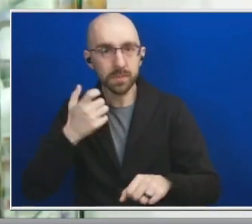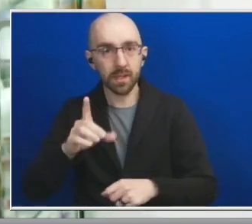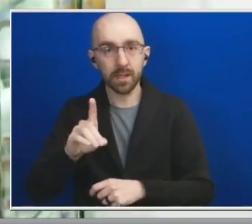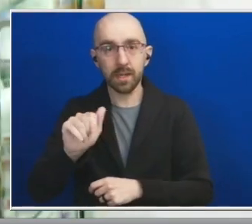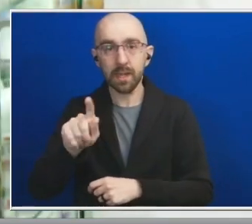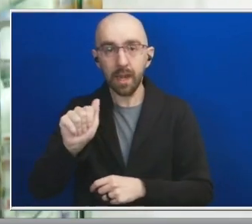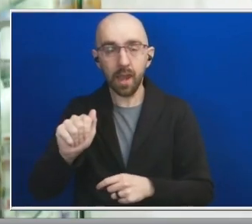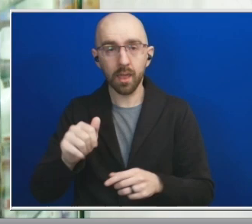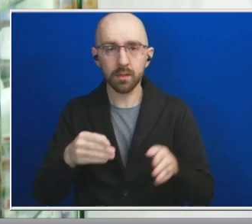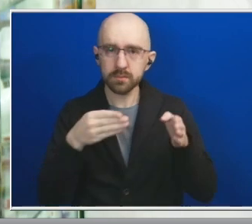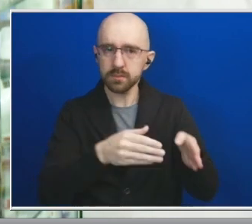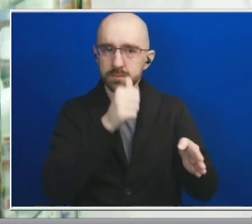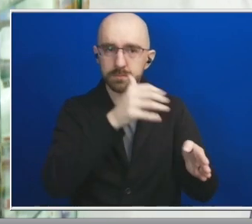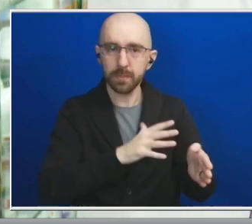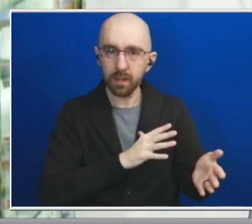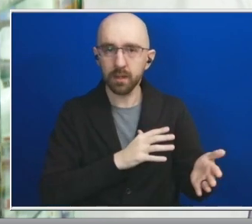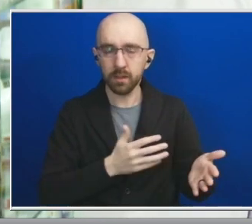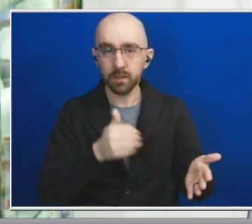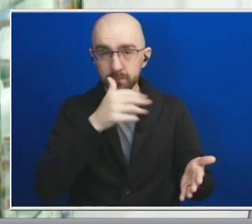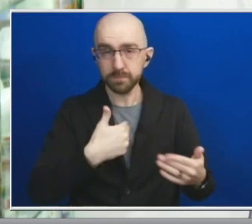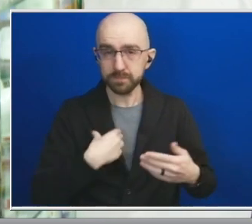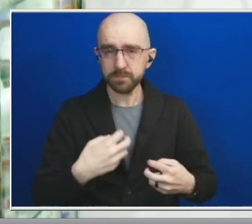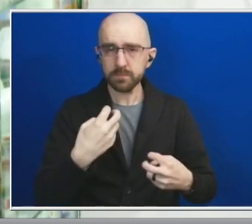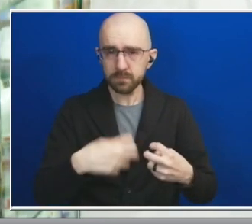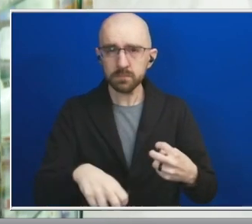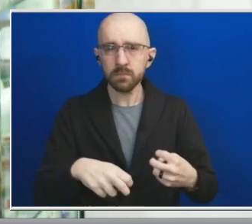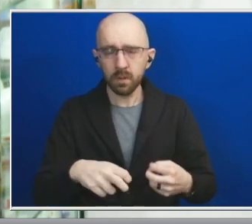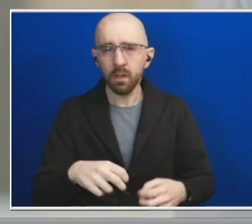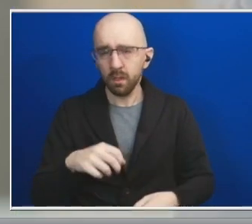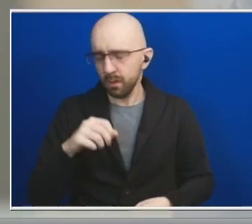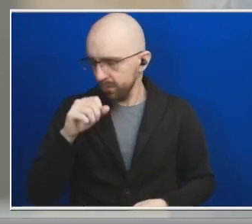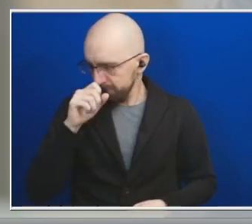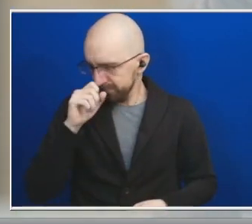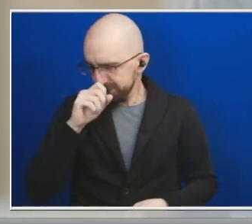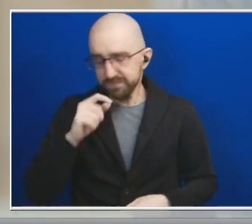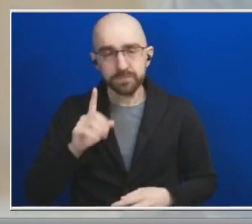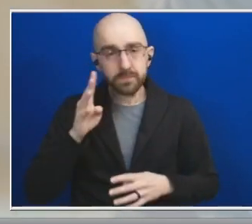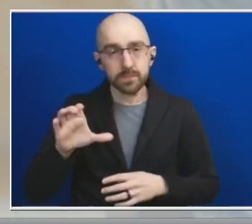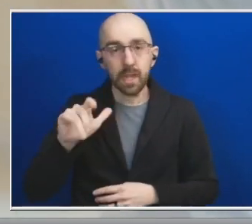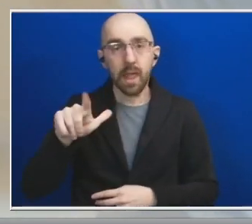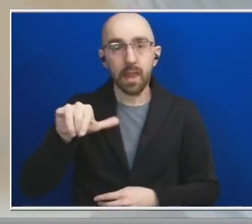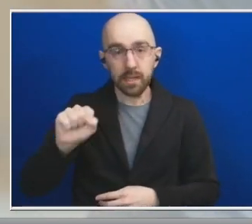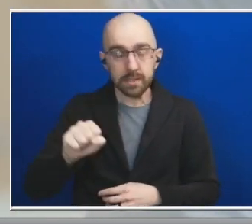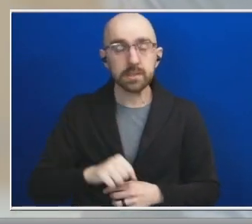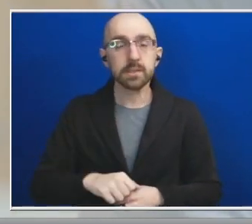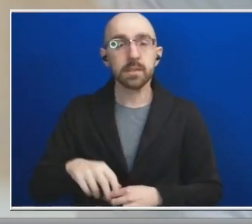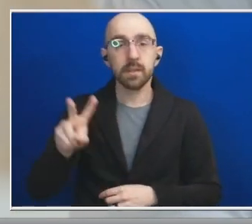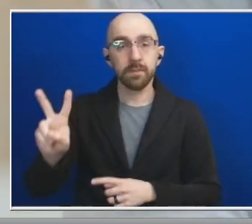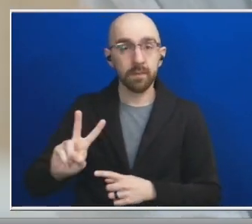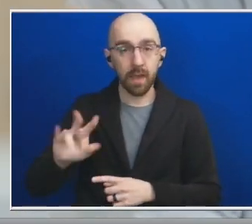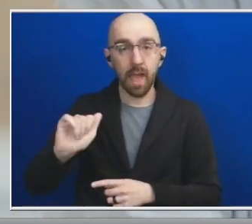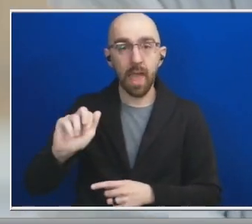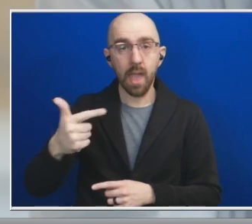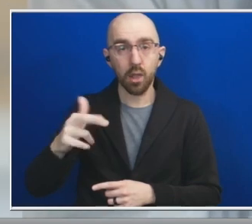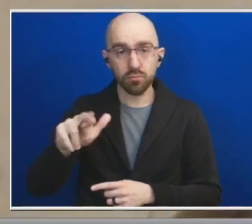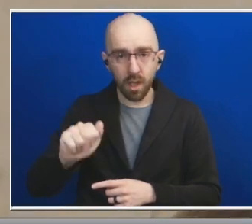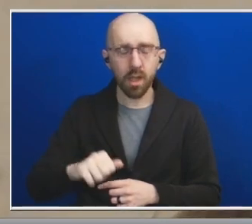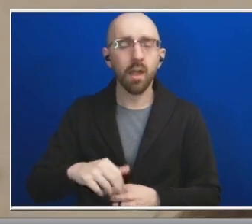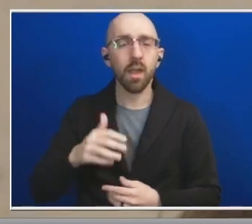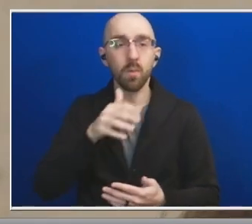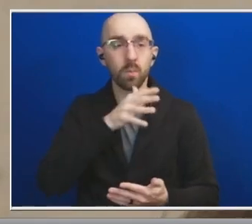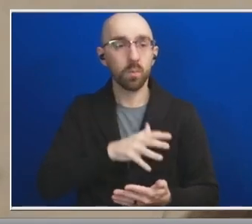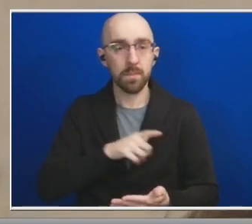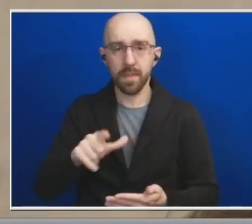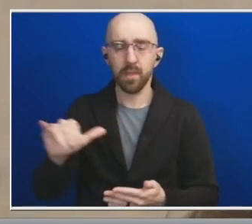You know, men have a hard time, so they come up with Cialis and they come up with Viagra. And with women, they're like, well,